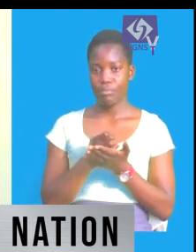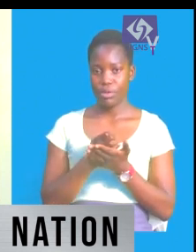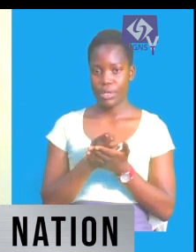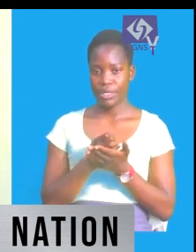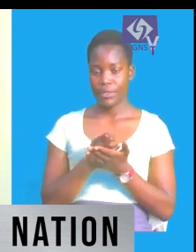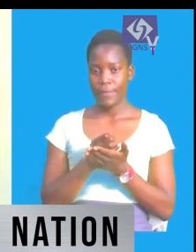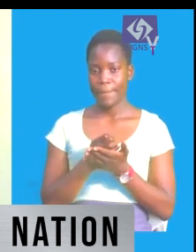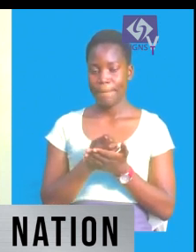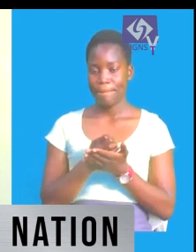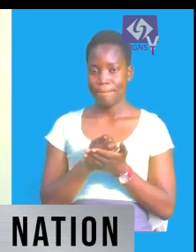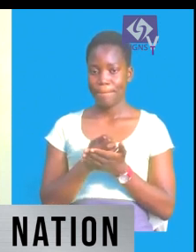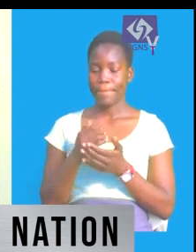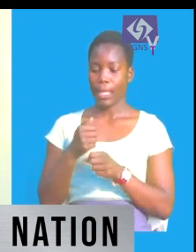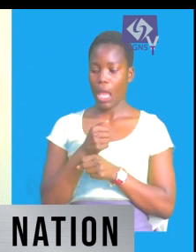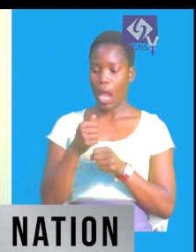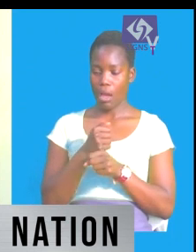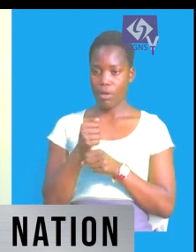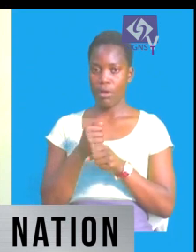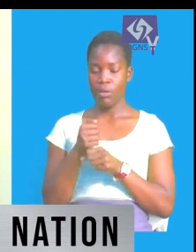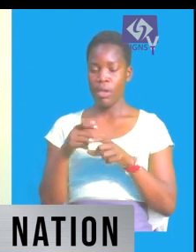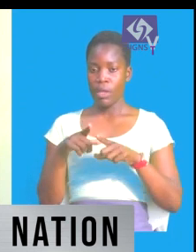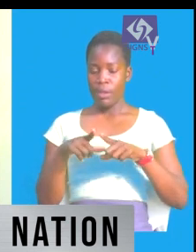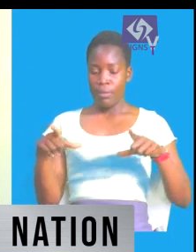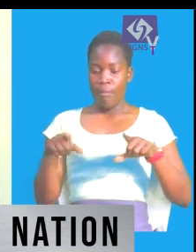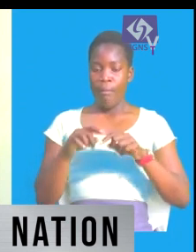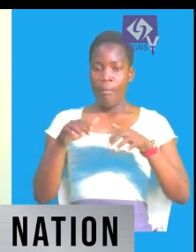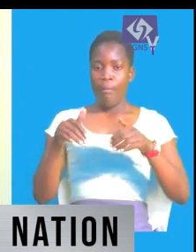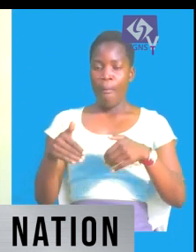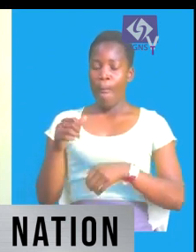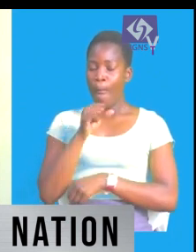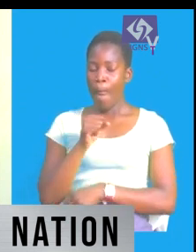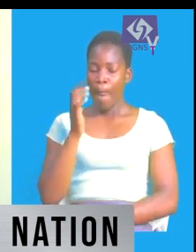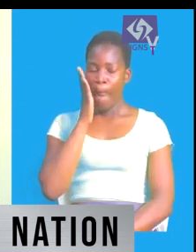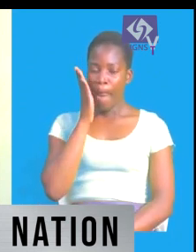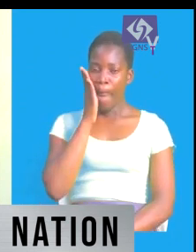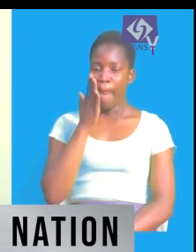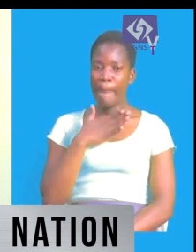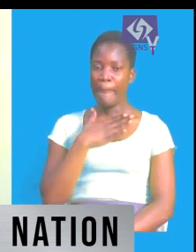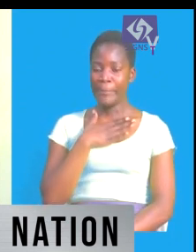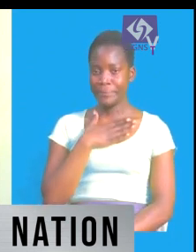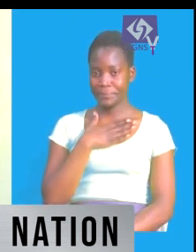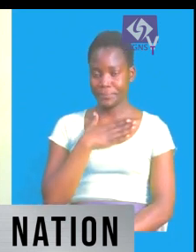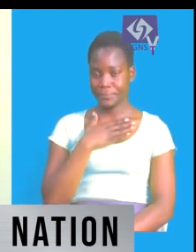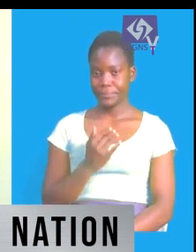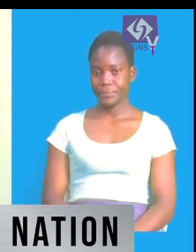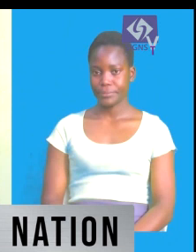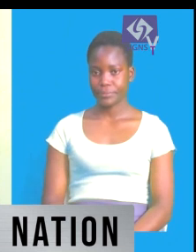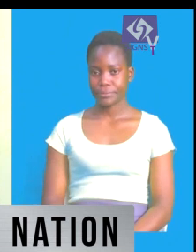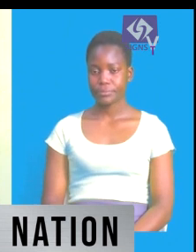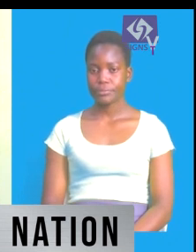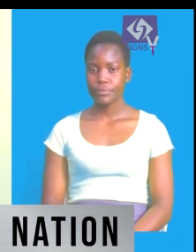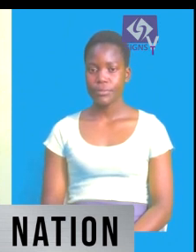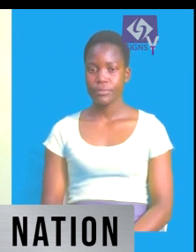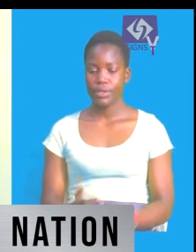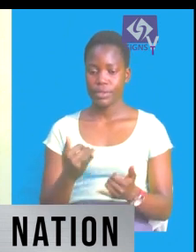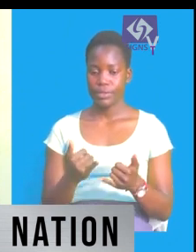a coffee plantation. Okay. And my grandmother, paternal, she used to do. She's now